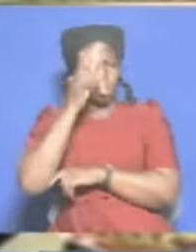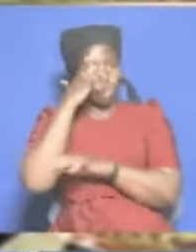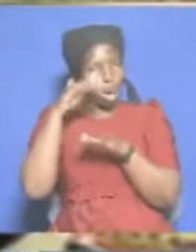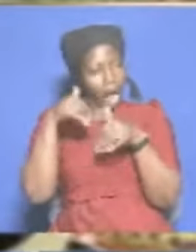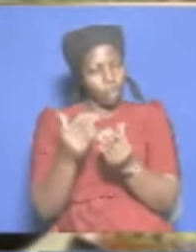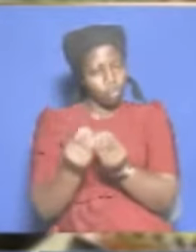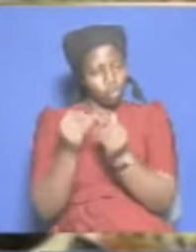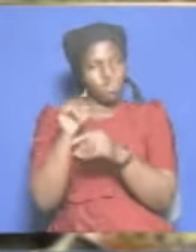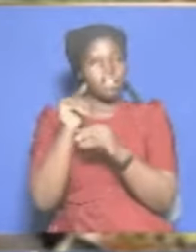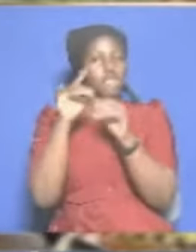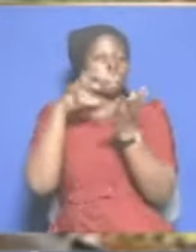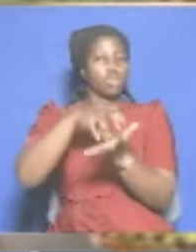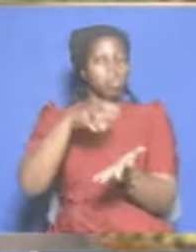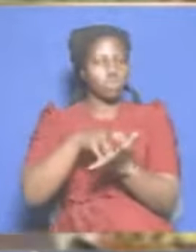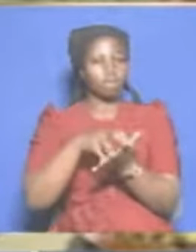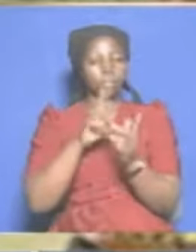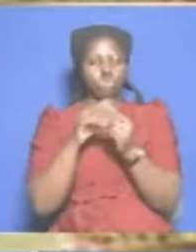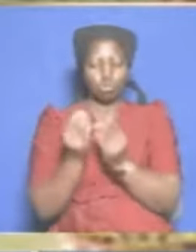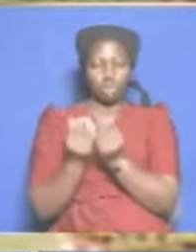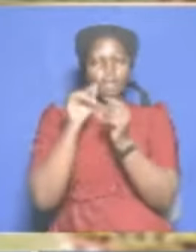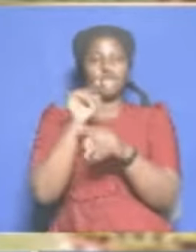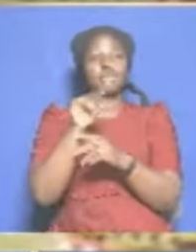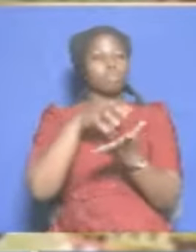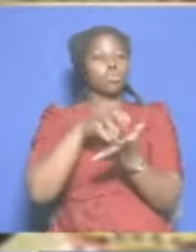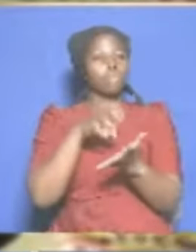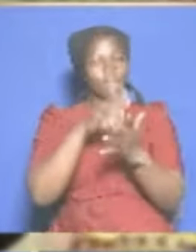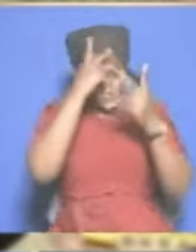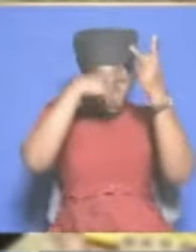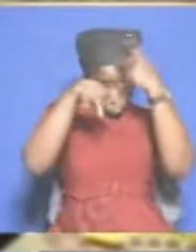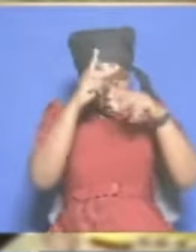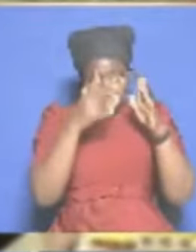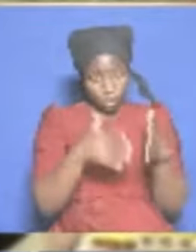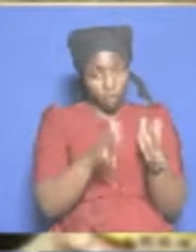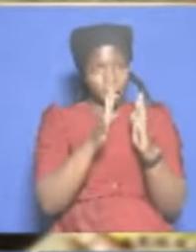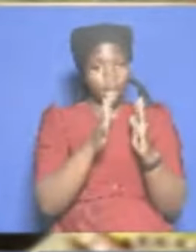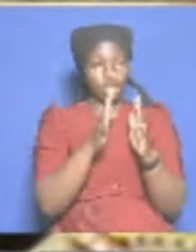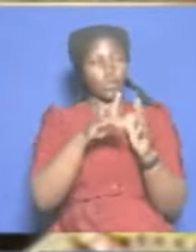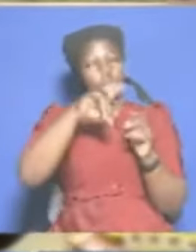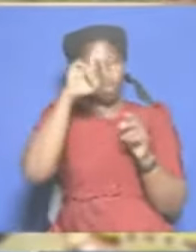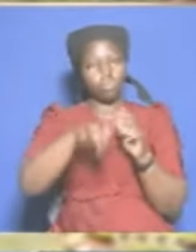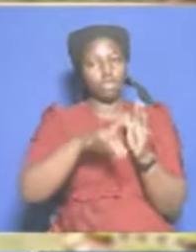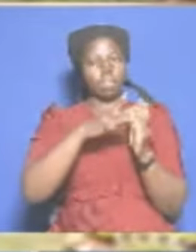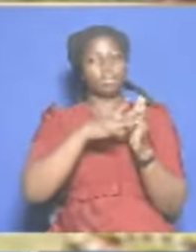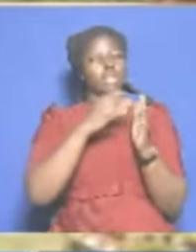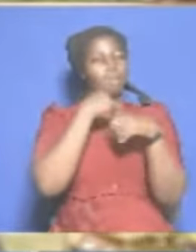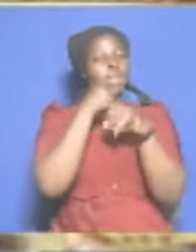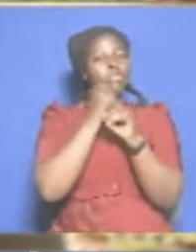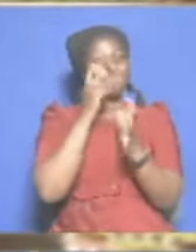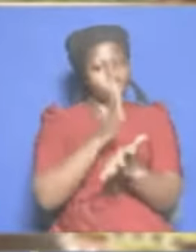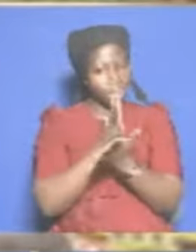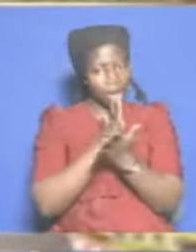situations. So to handle that situation professionally, tuondoe, tuhakikisha kwamba